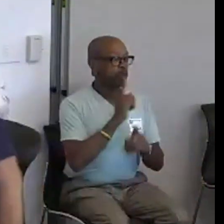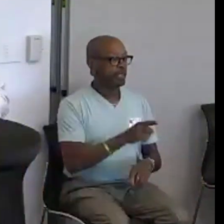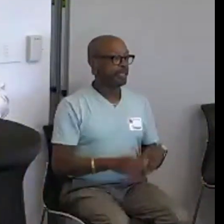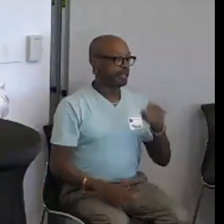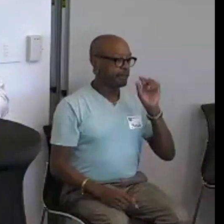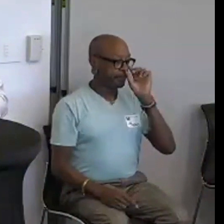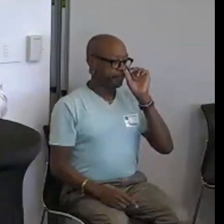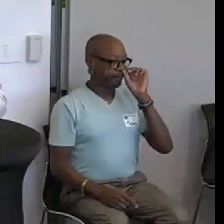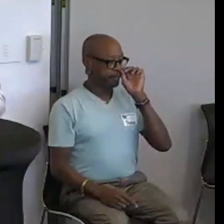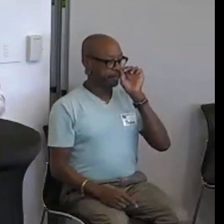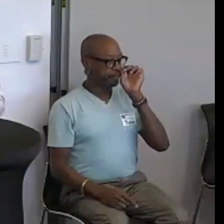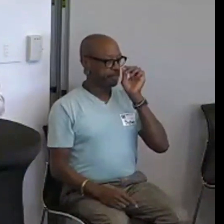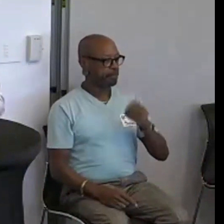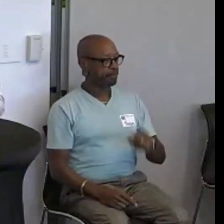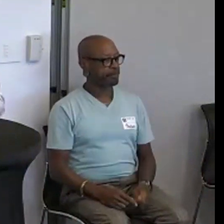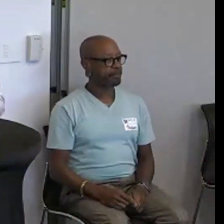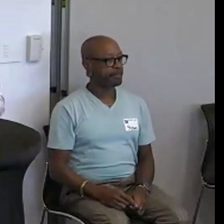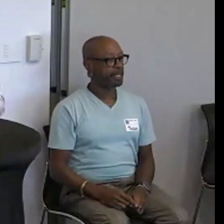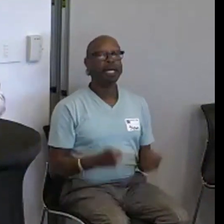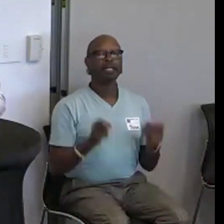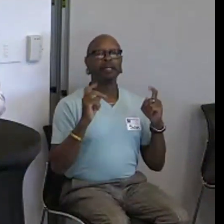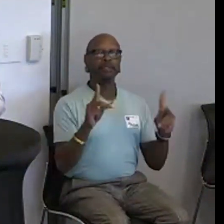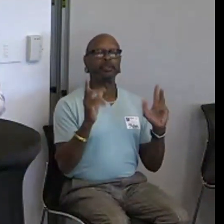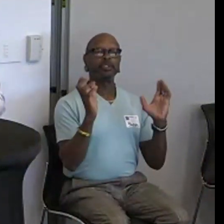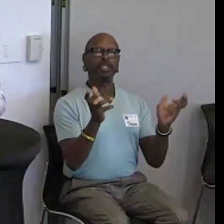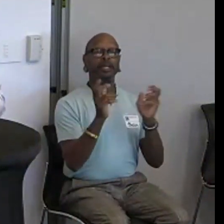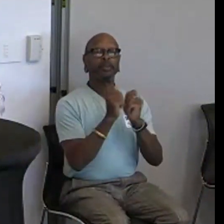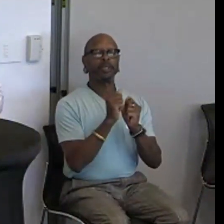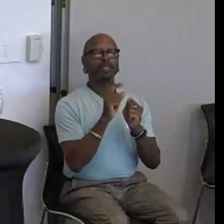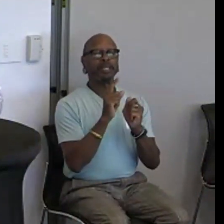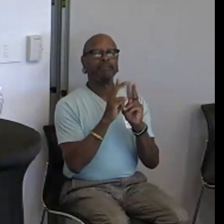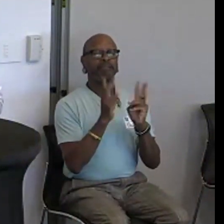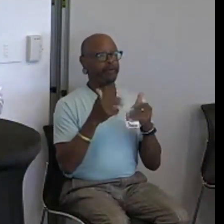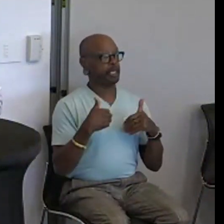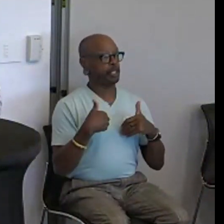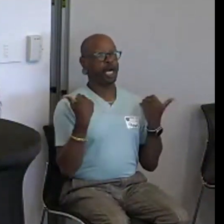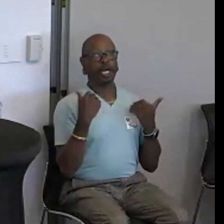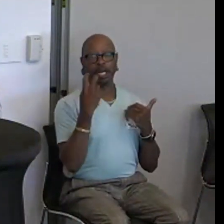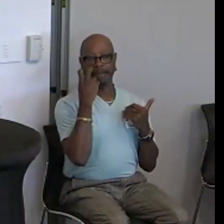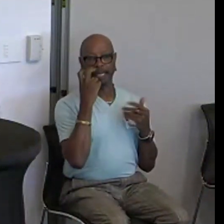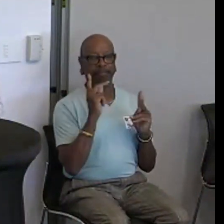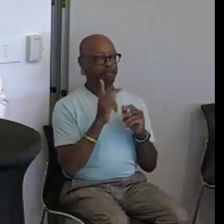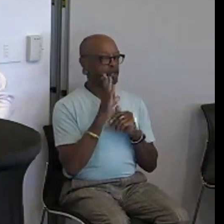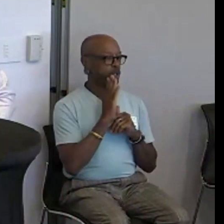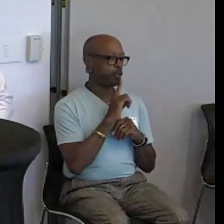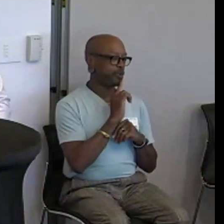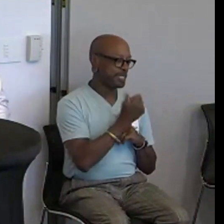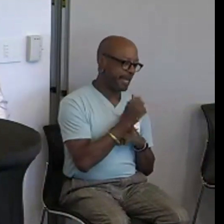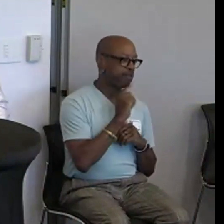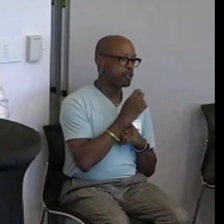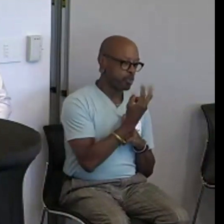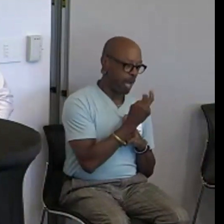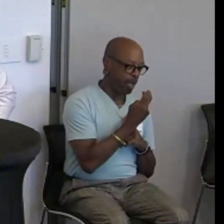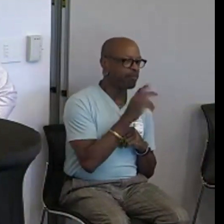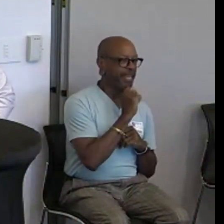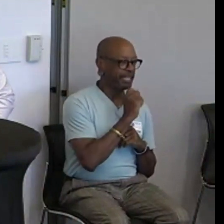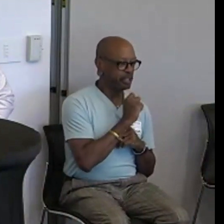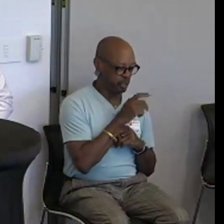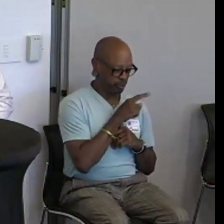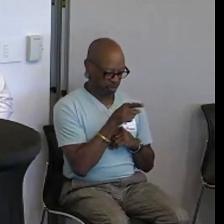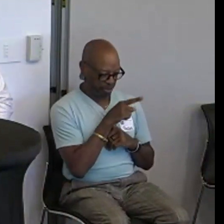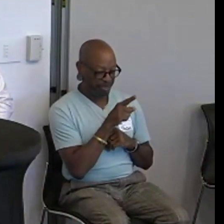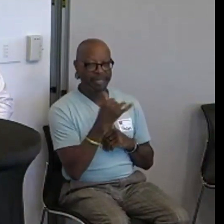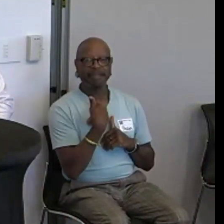really, I've had the opportunity to chat with some very young blind folks, 8, 10, 12 years old, who have had